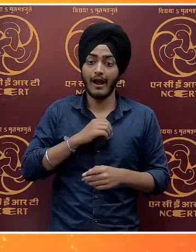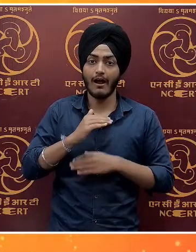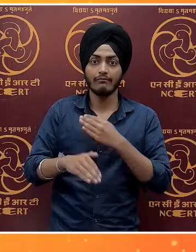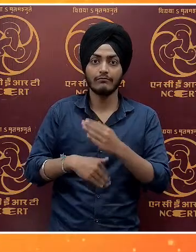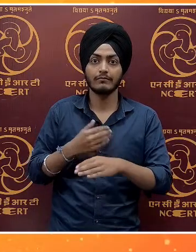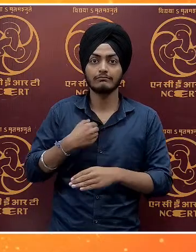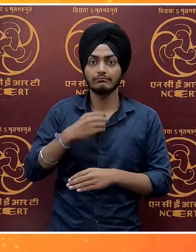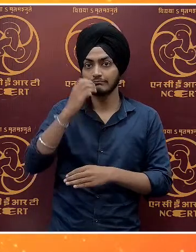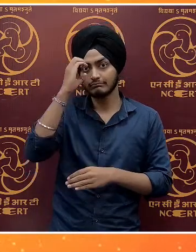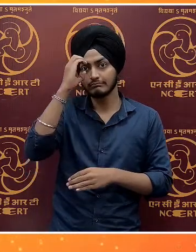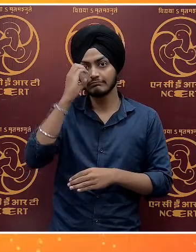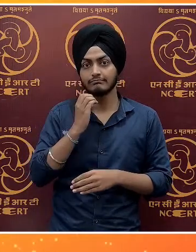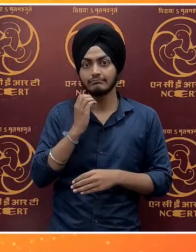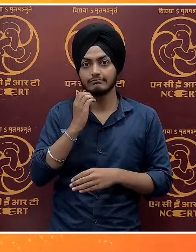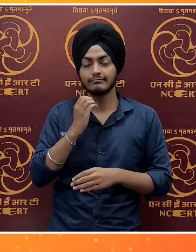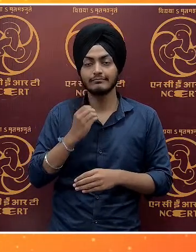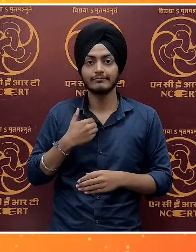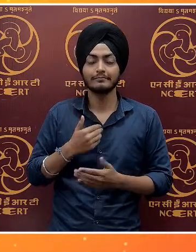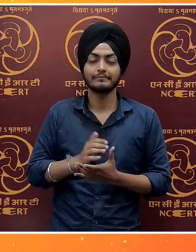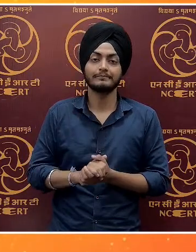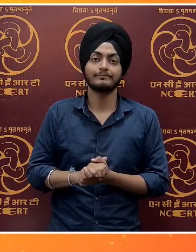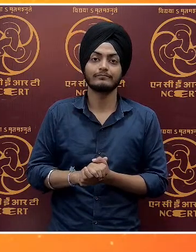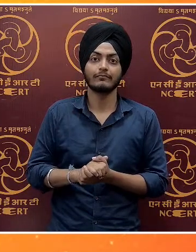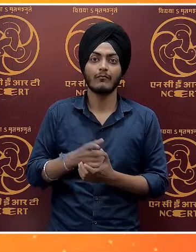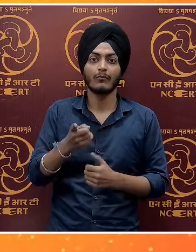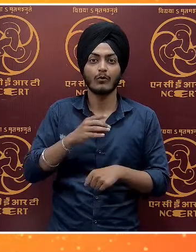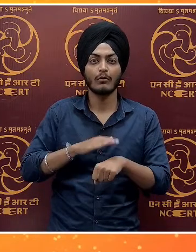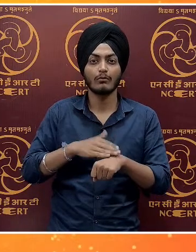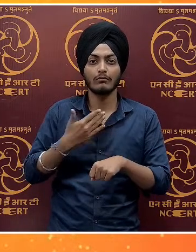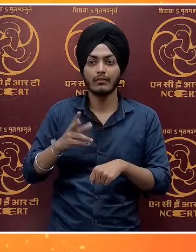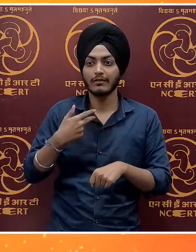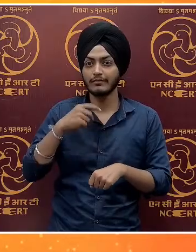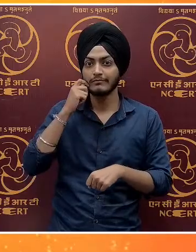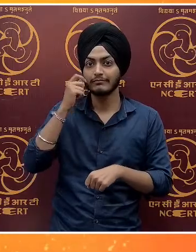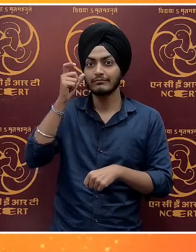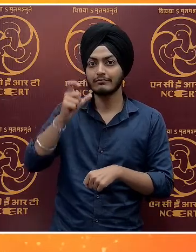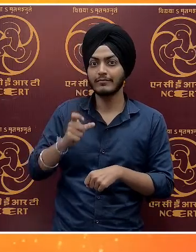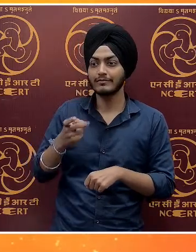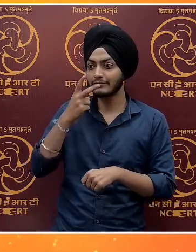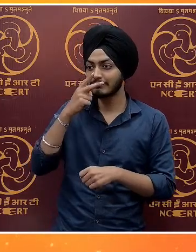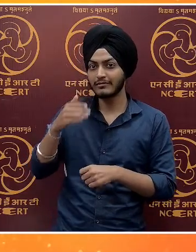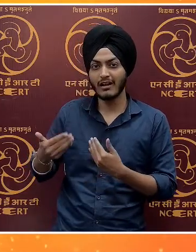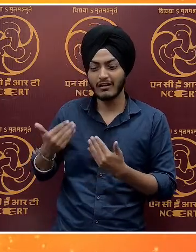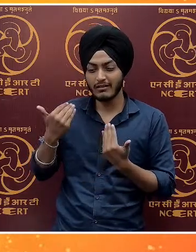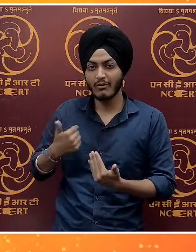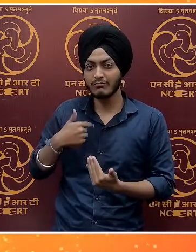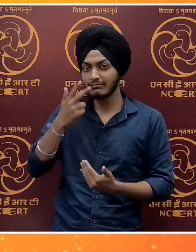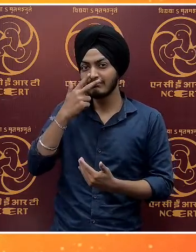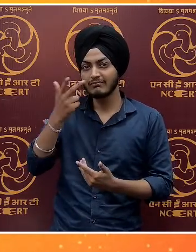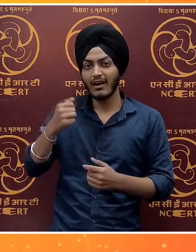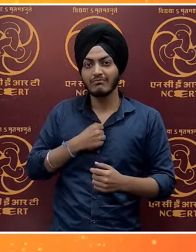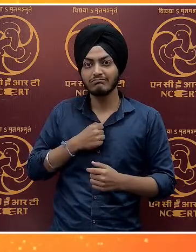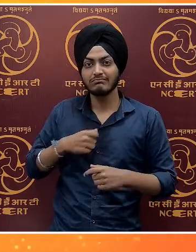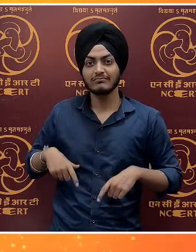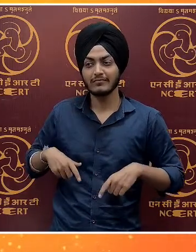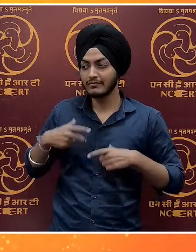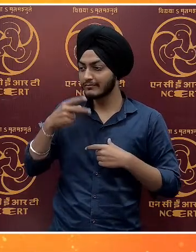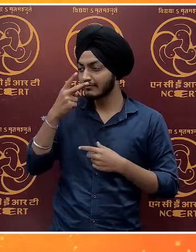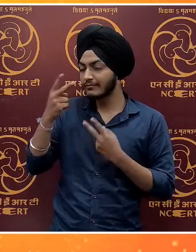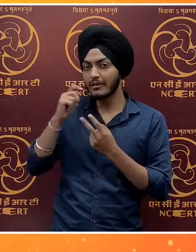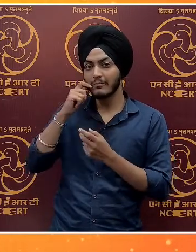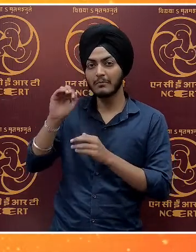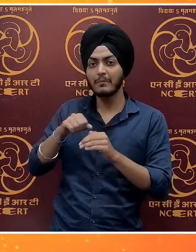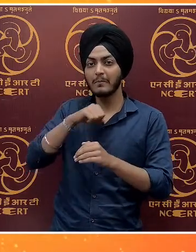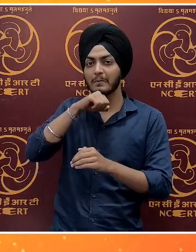helmet. Harpreet, have you seen the children nowadays wearing helmet? Yes, at times I have while